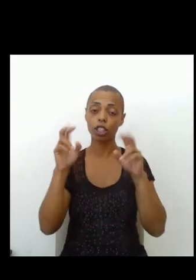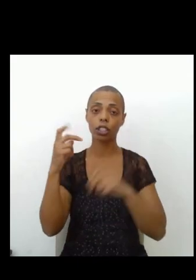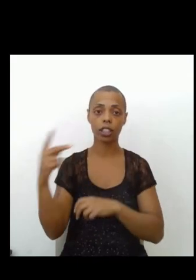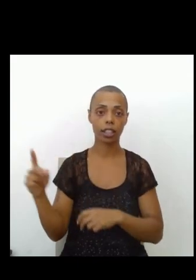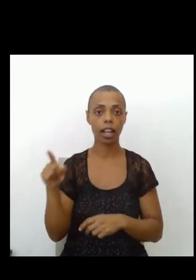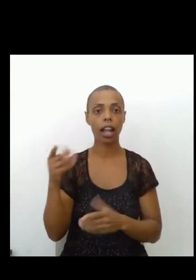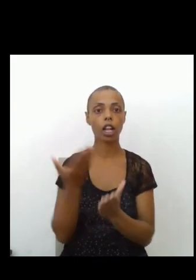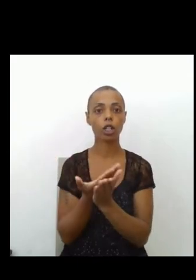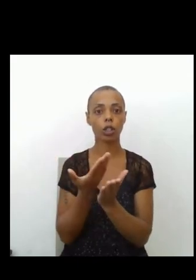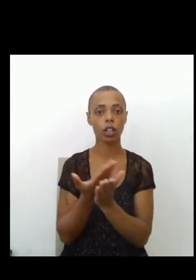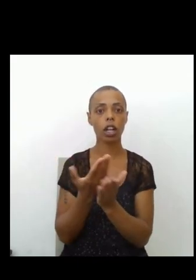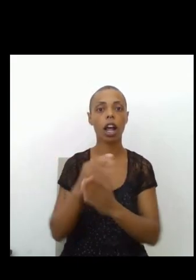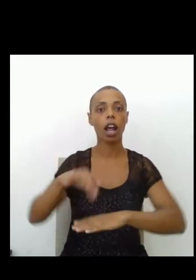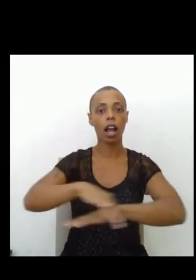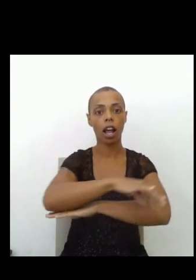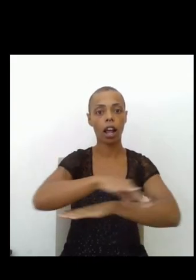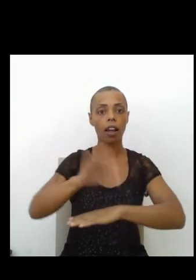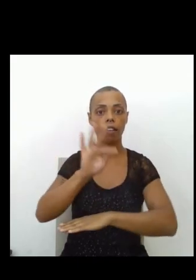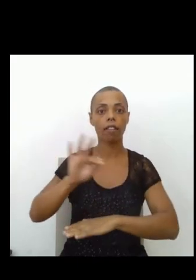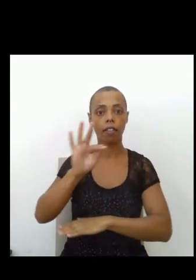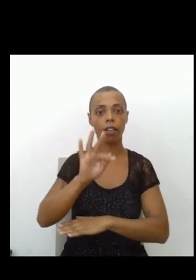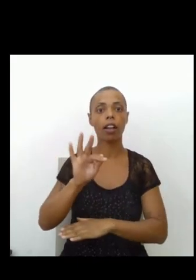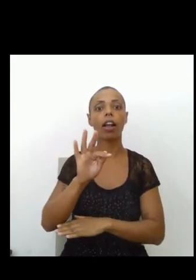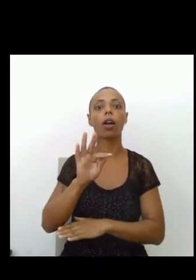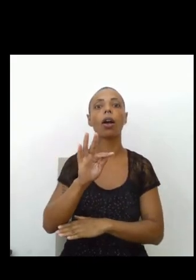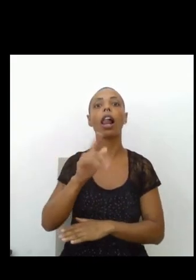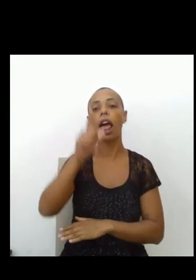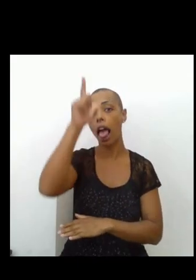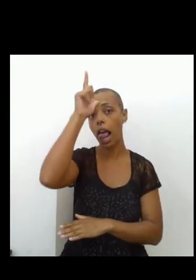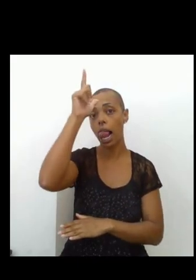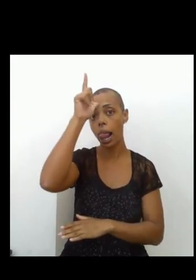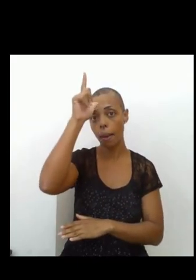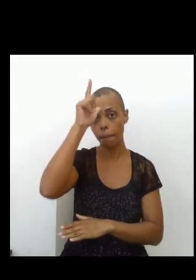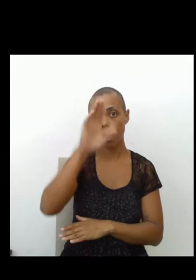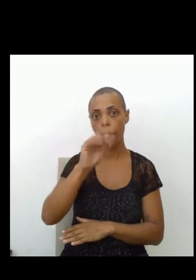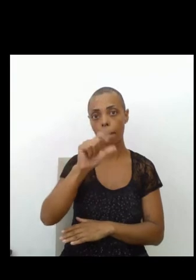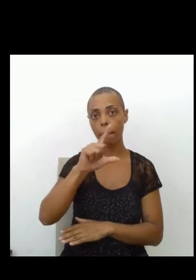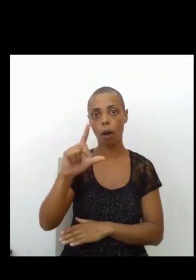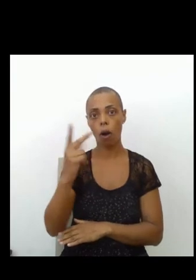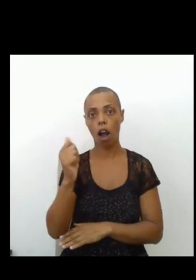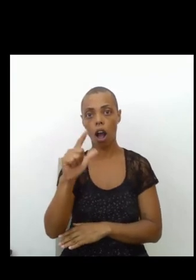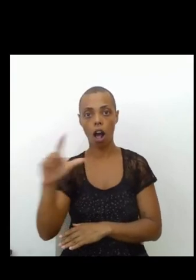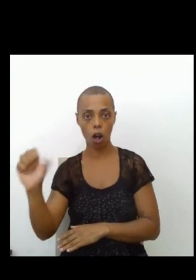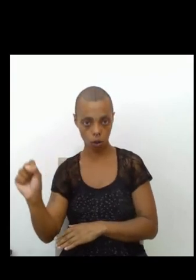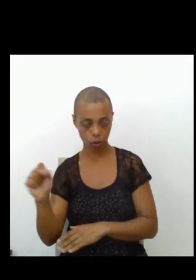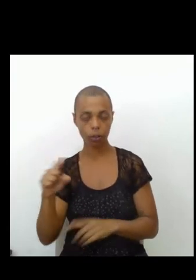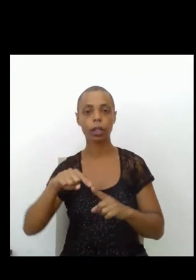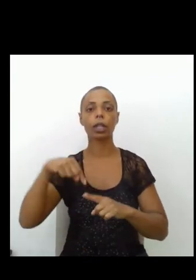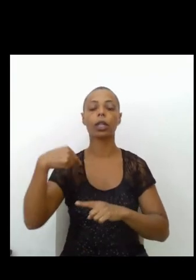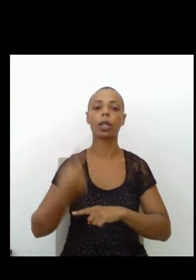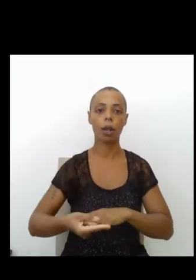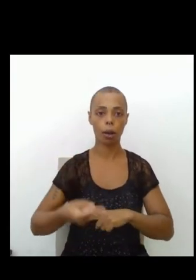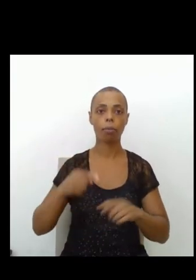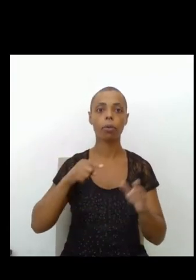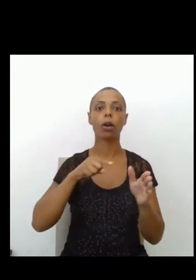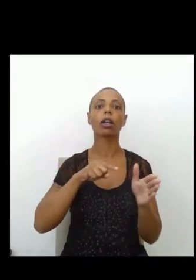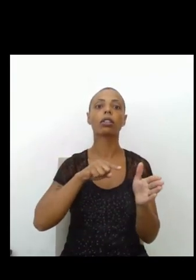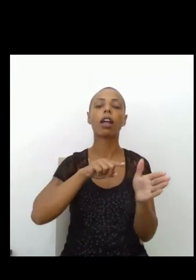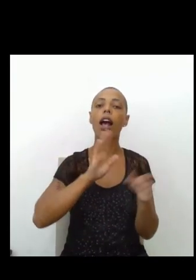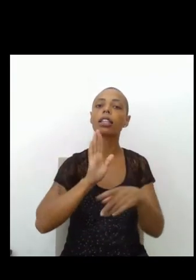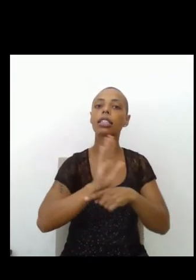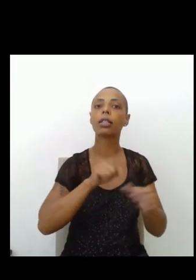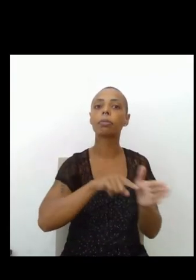studied architecture at the Bauhaus University in Weimar Germany he then worked as a research assistant